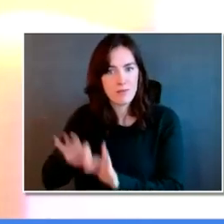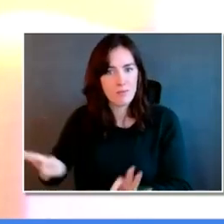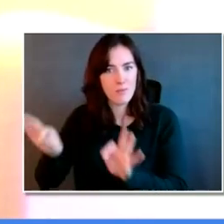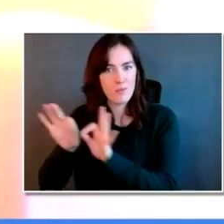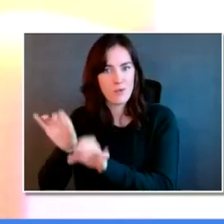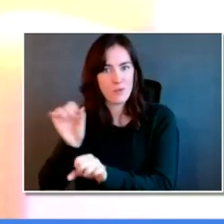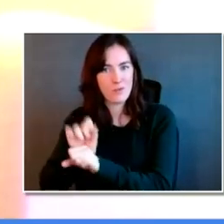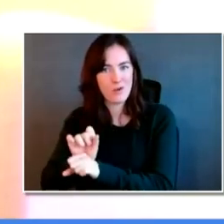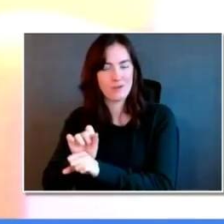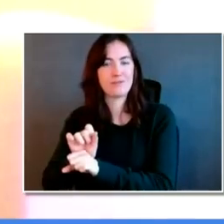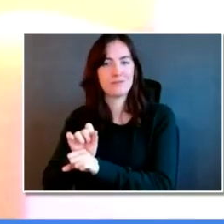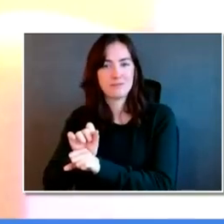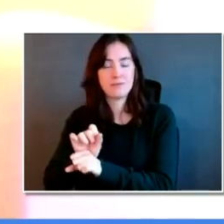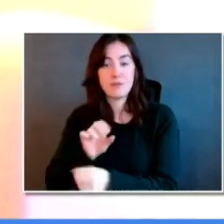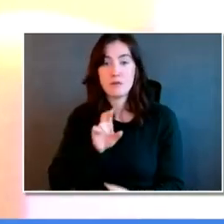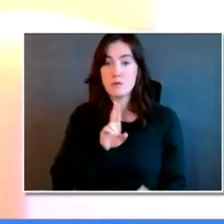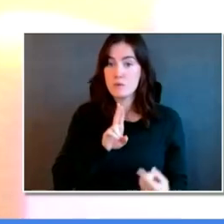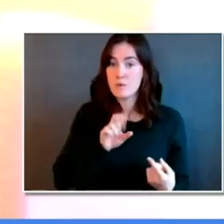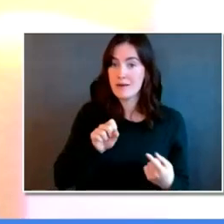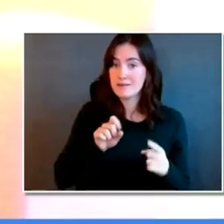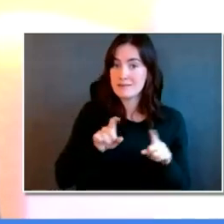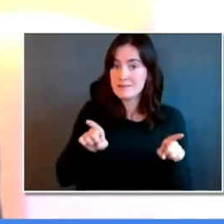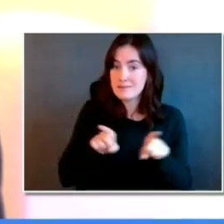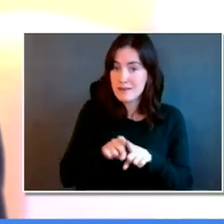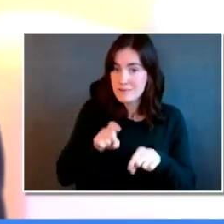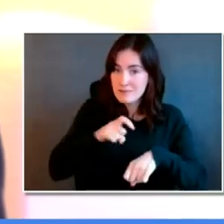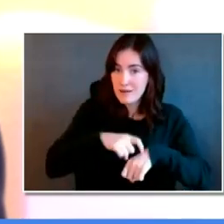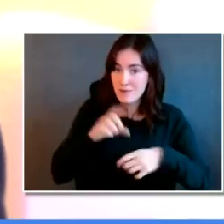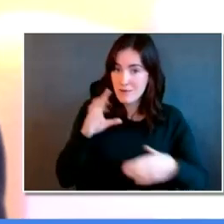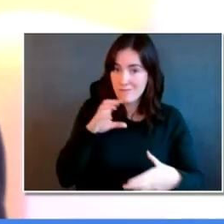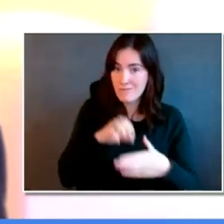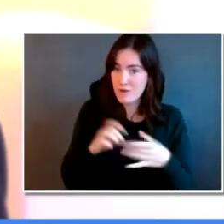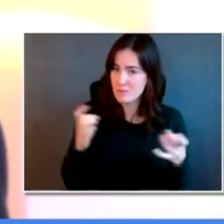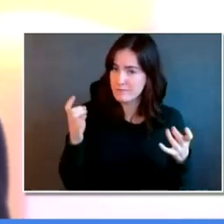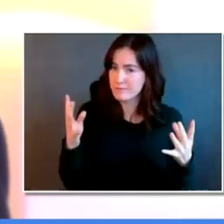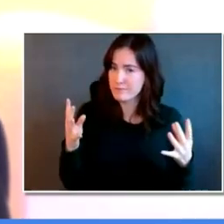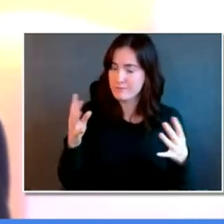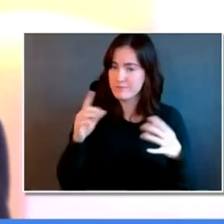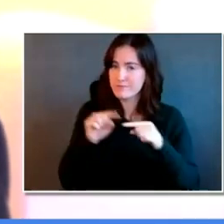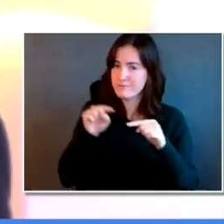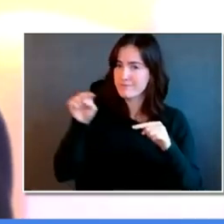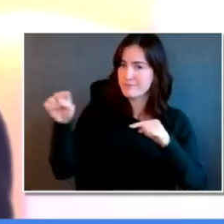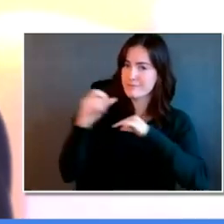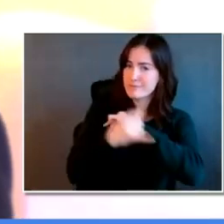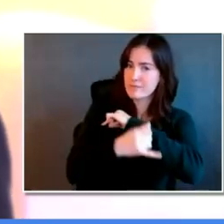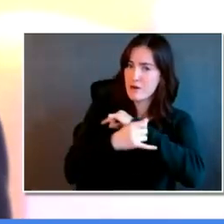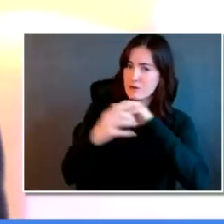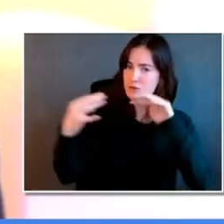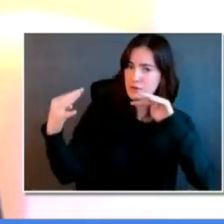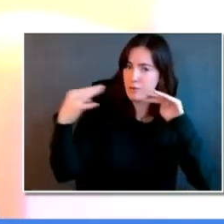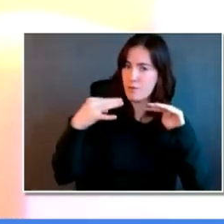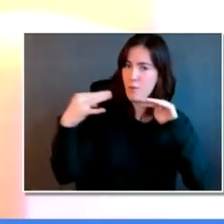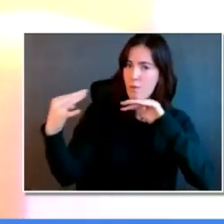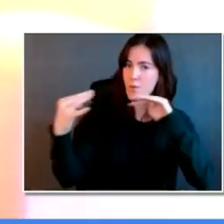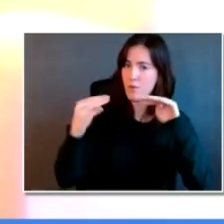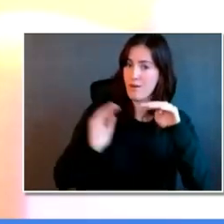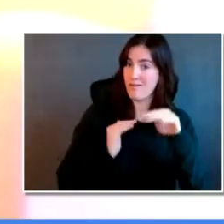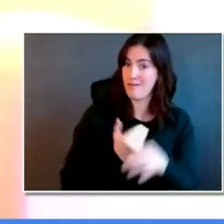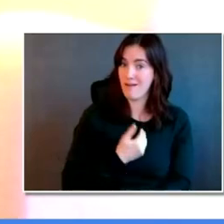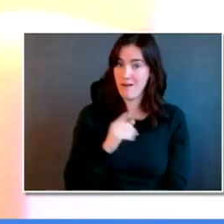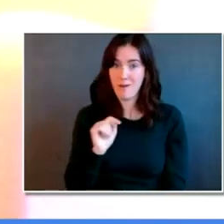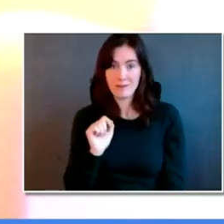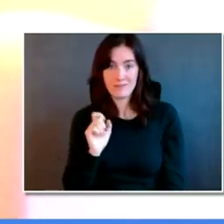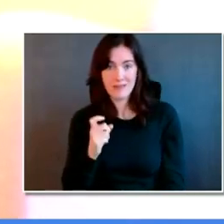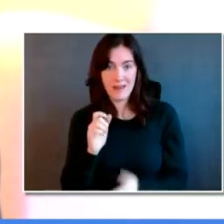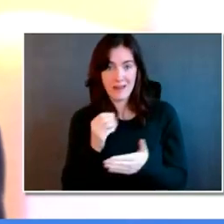was also involved at that time in a brutal war overseas where our tax dollars funded